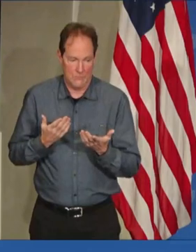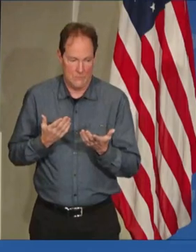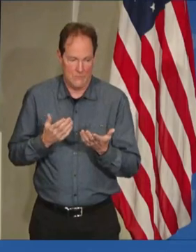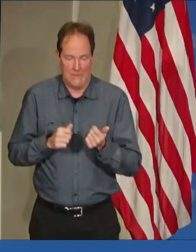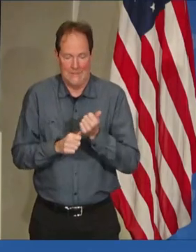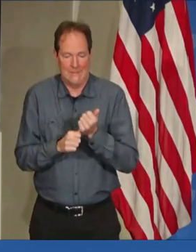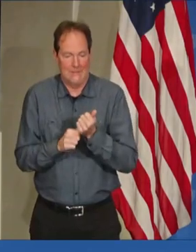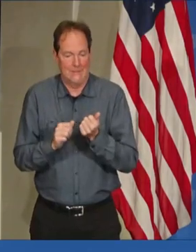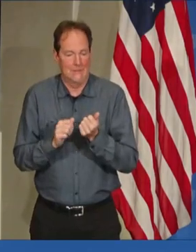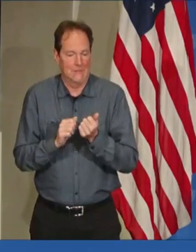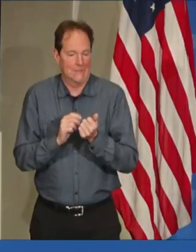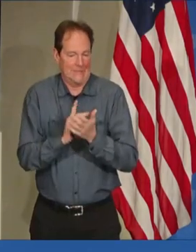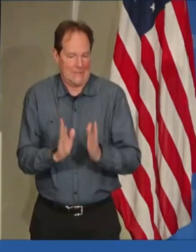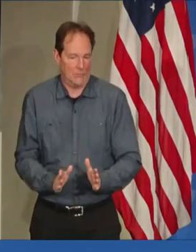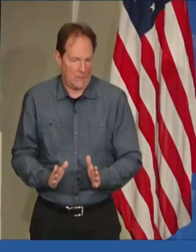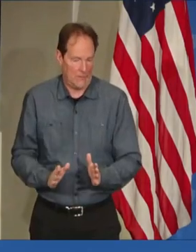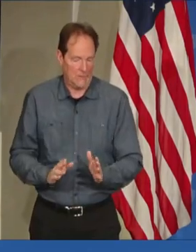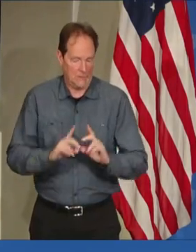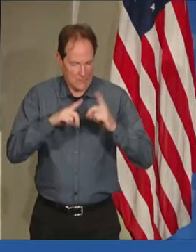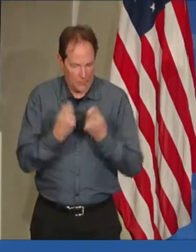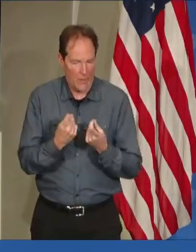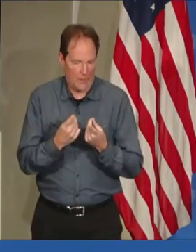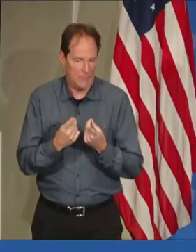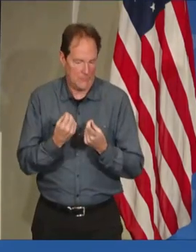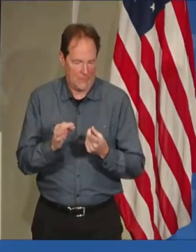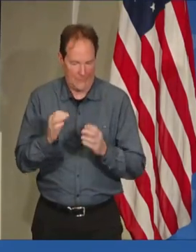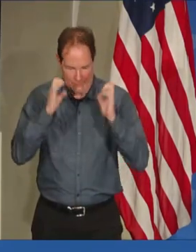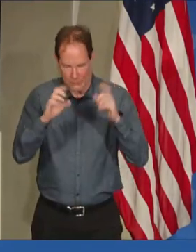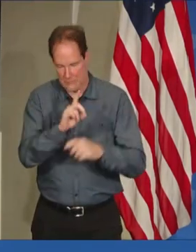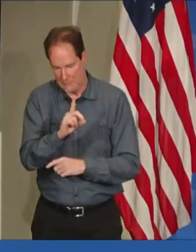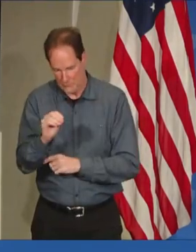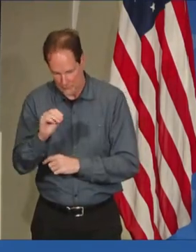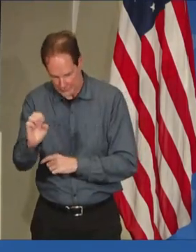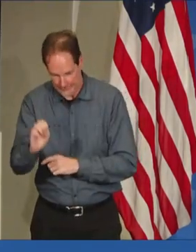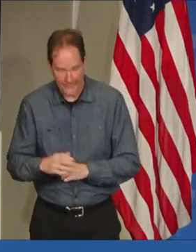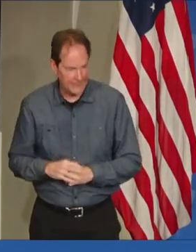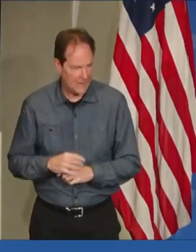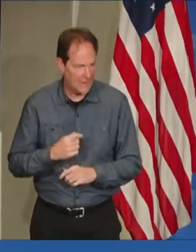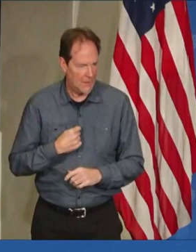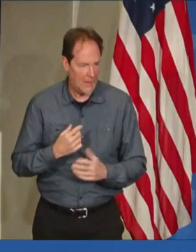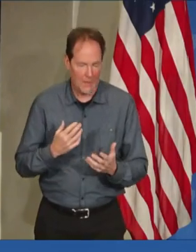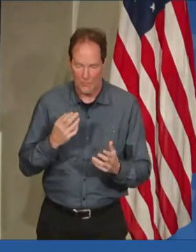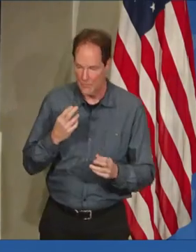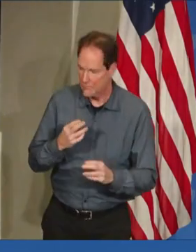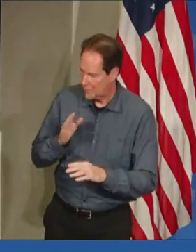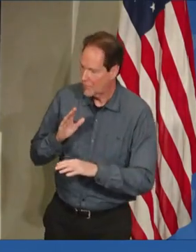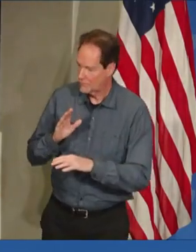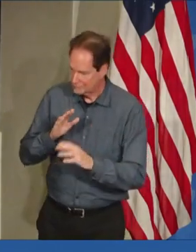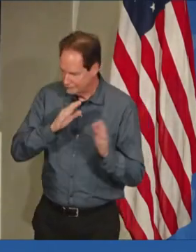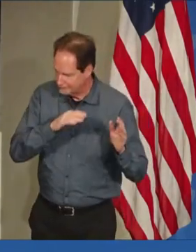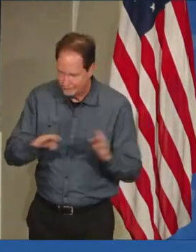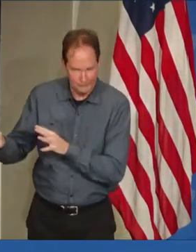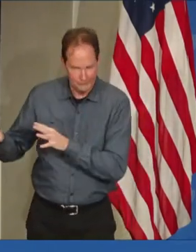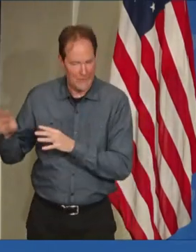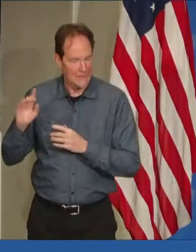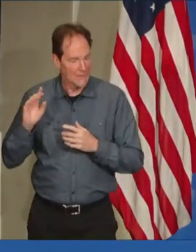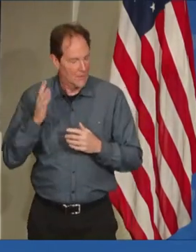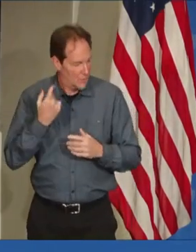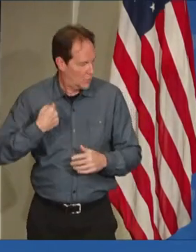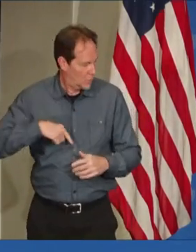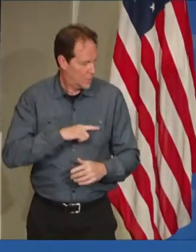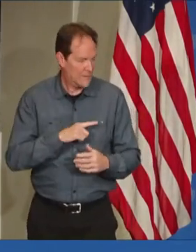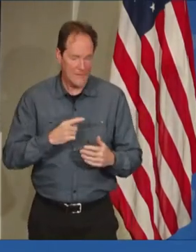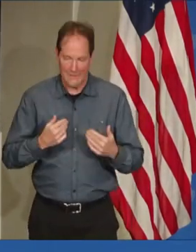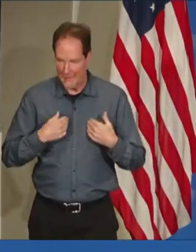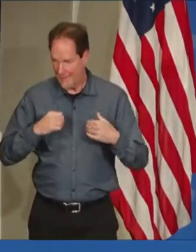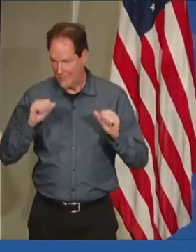assistant secretary at the Department of Education. And I think why I want to, you know, call him out is we had the ability